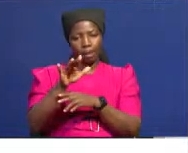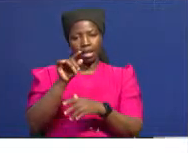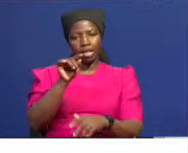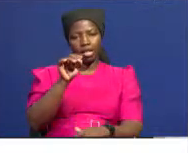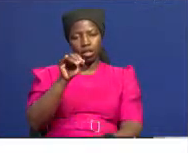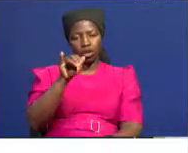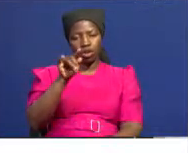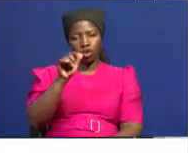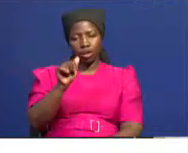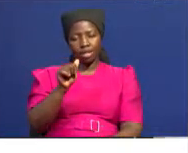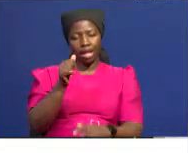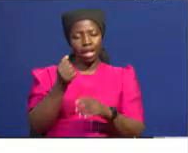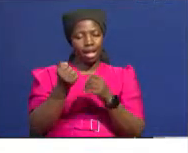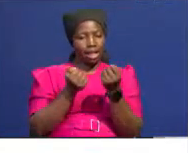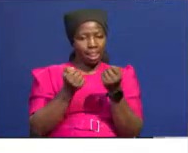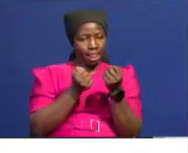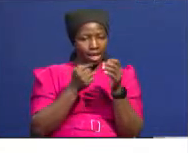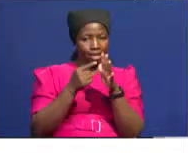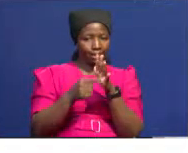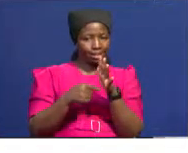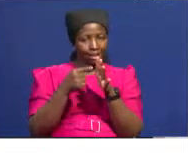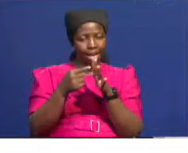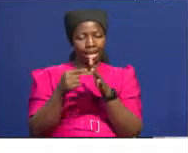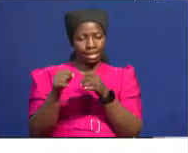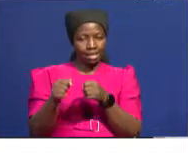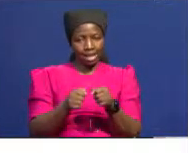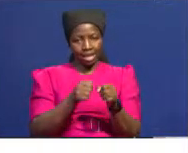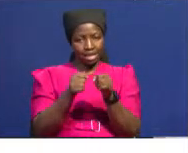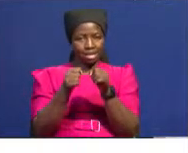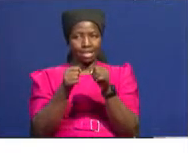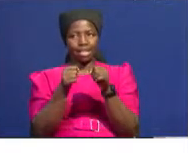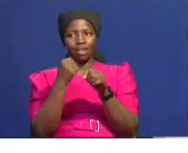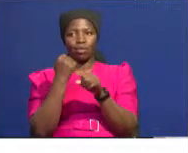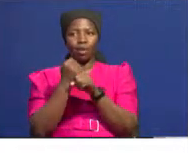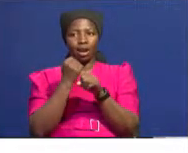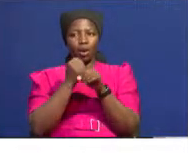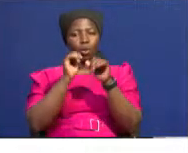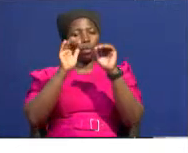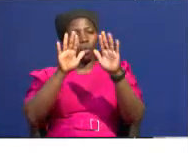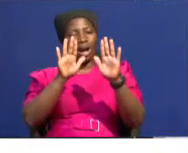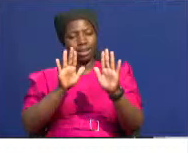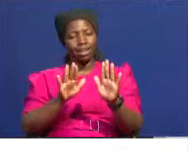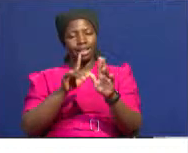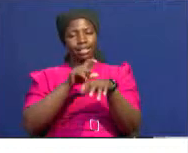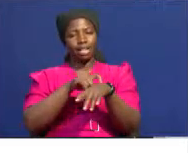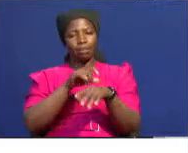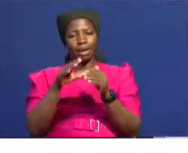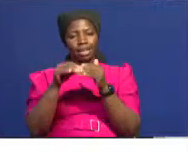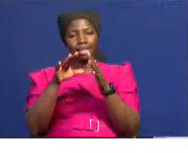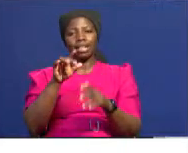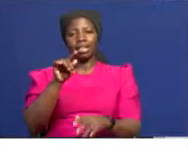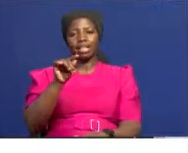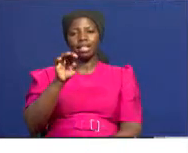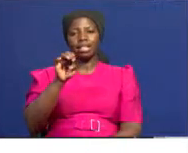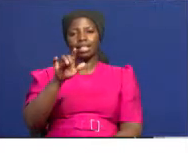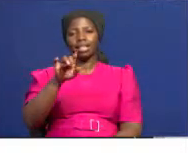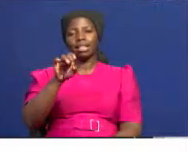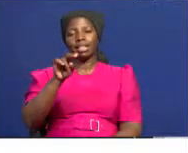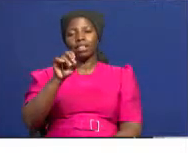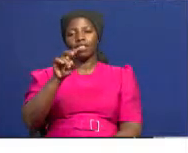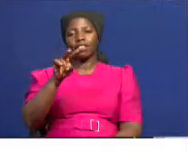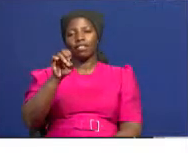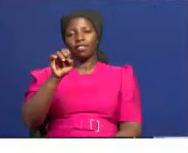Gazoo racing team's tire strategy call worked wonders as leader Thierry Neuville struggled in